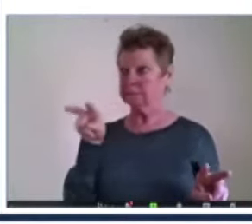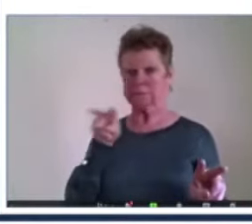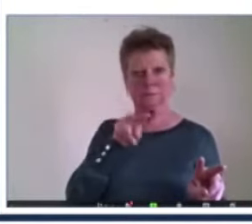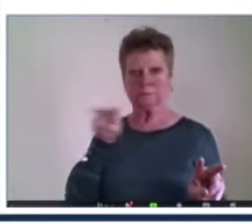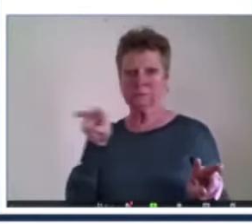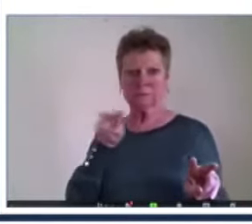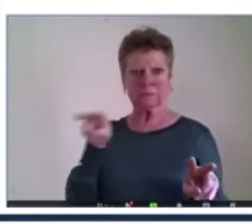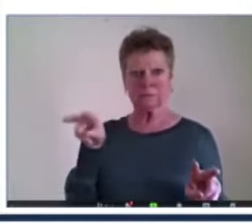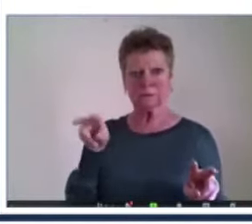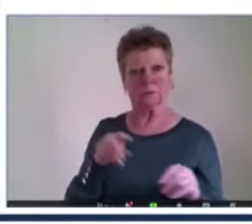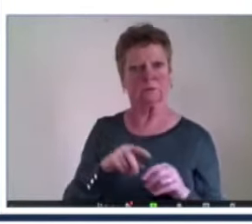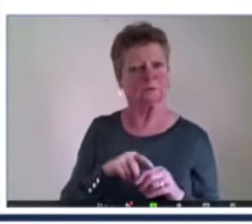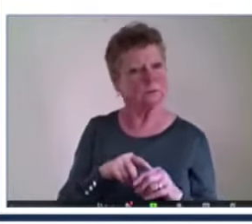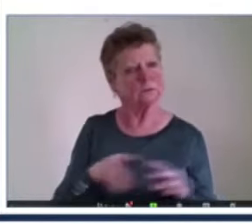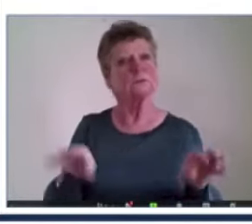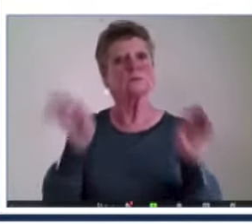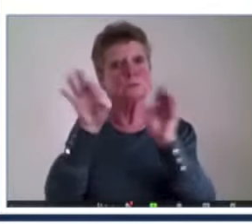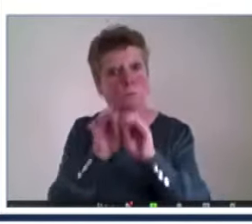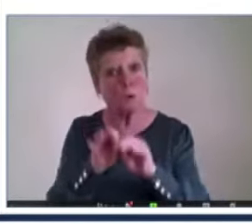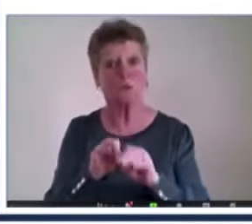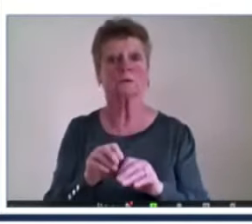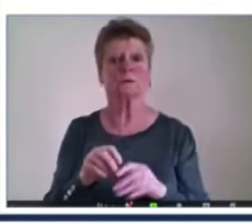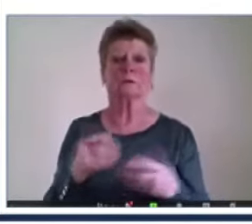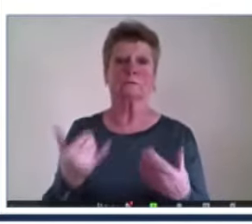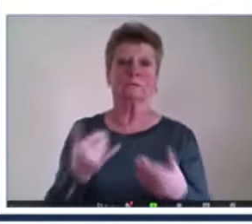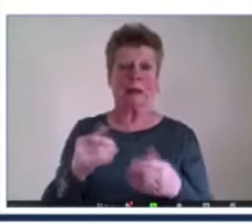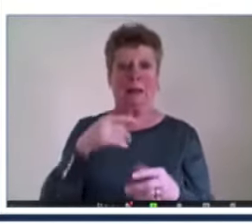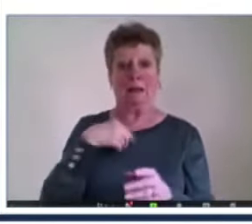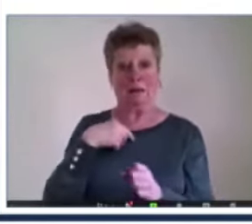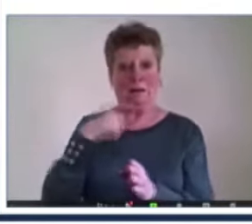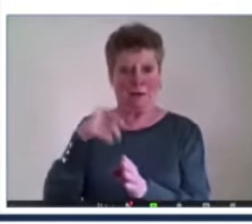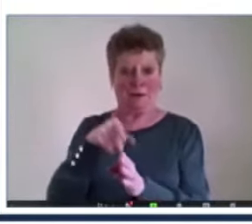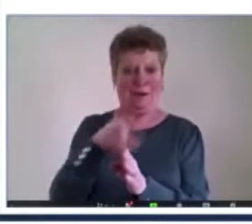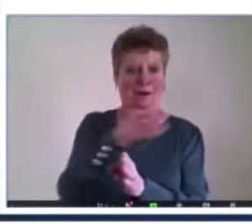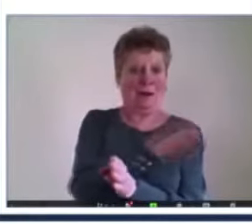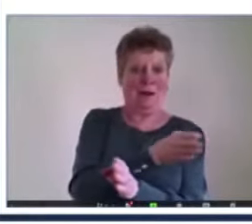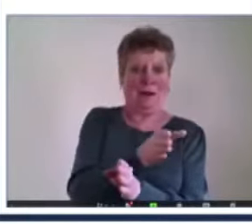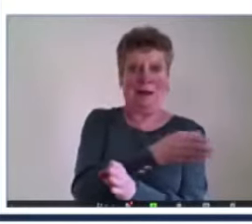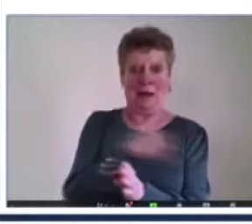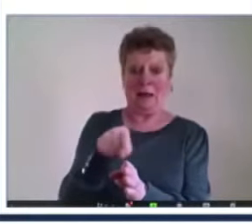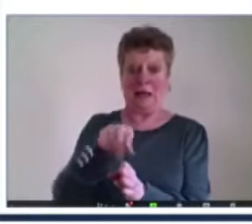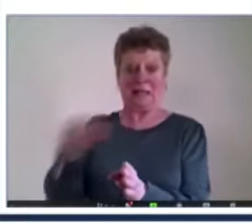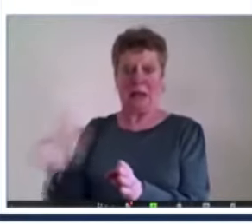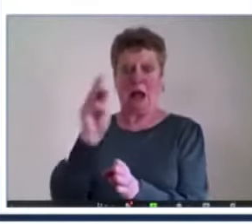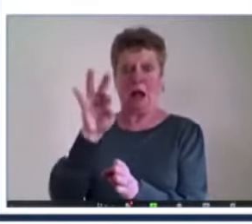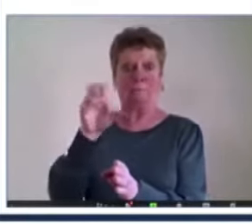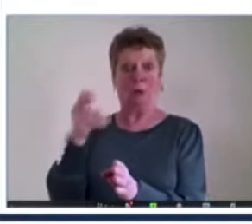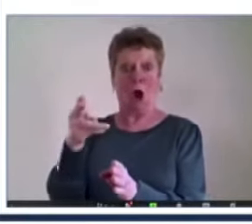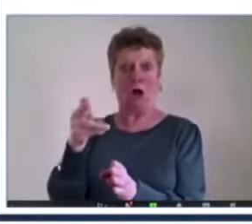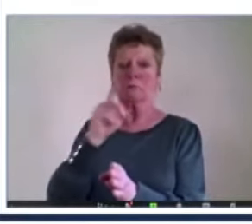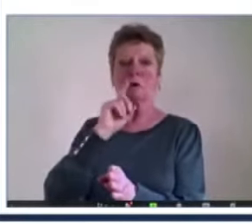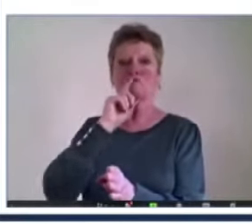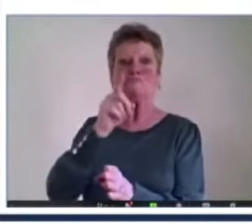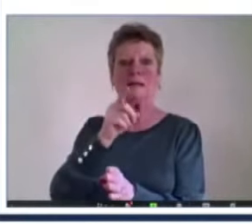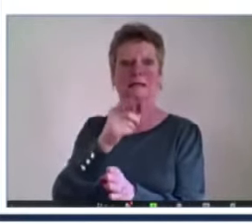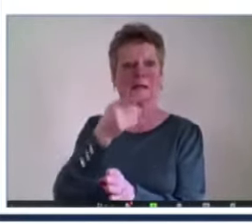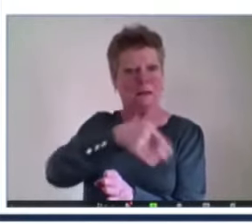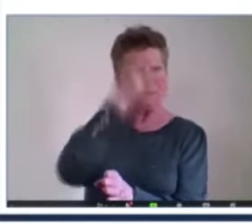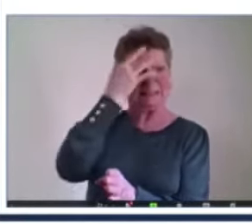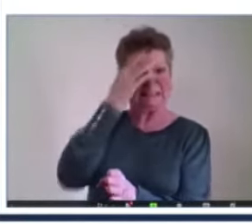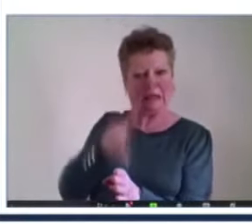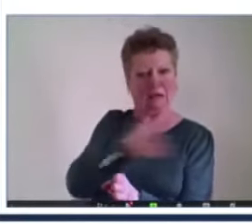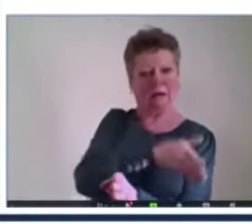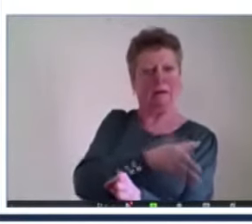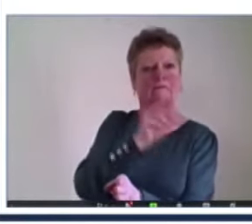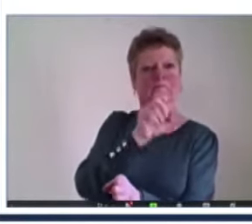people to understand that the time lag deaths really reflect what was happening with much greater levels of virus circulation